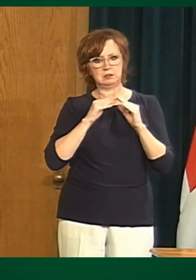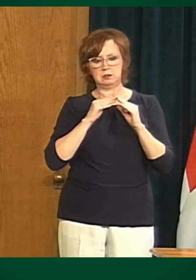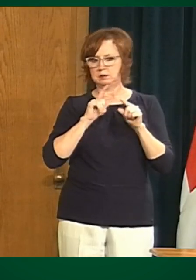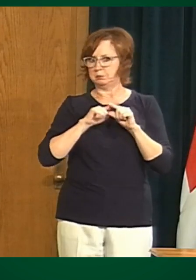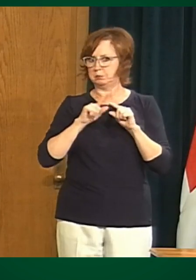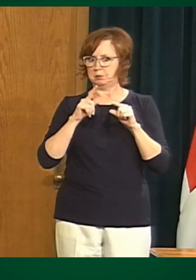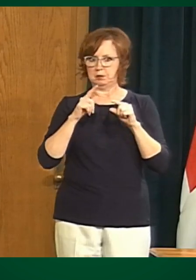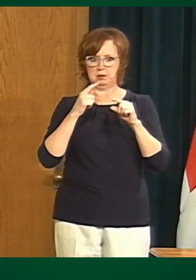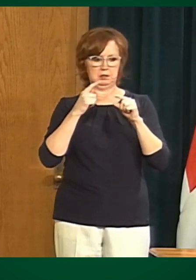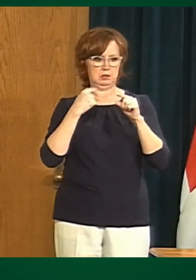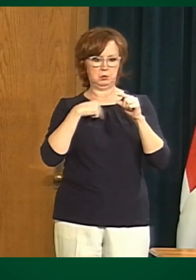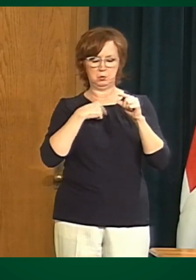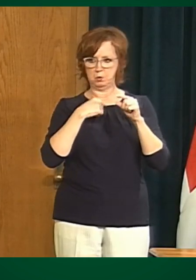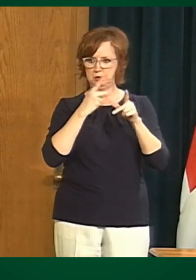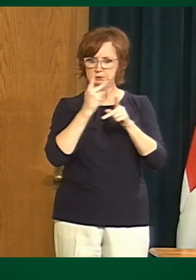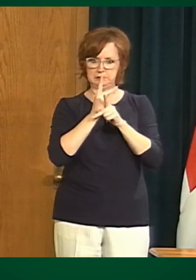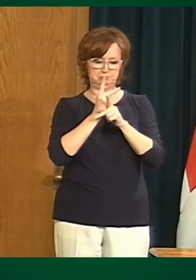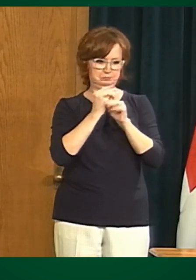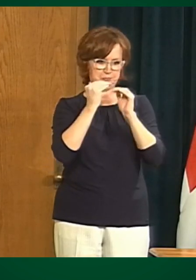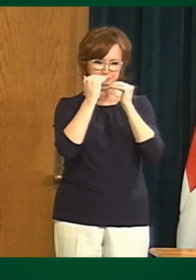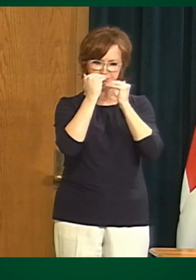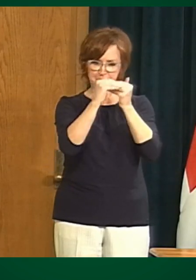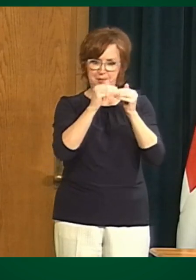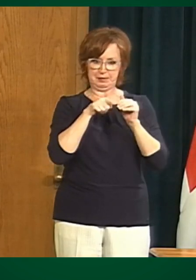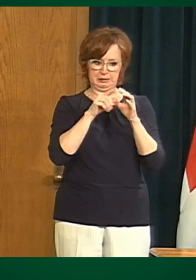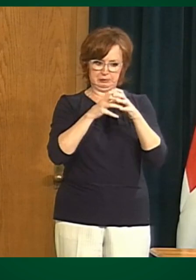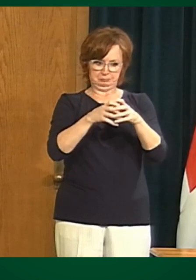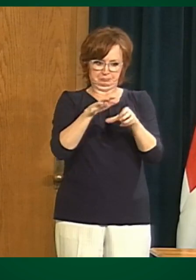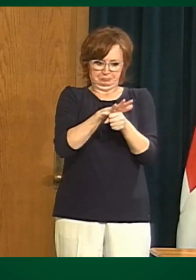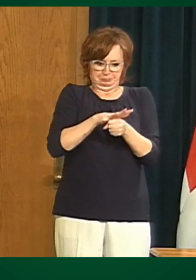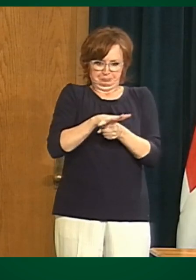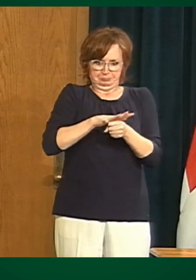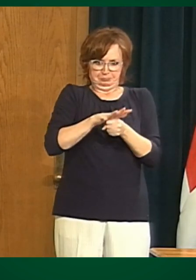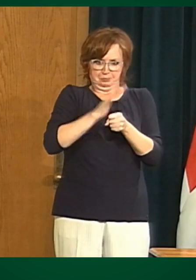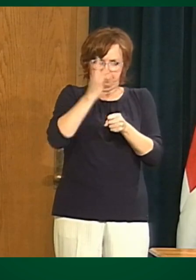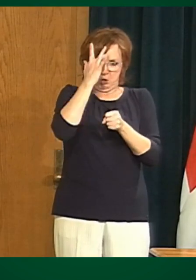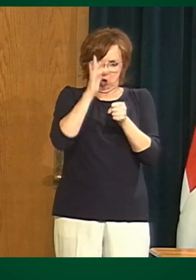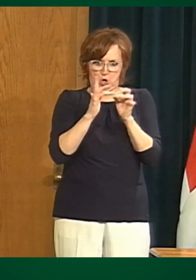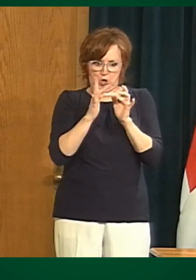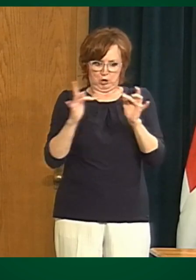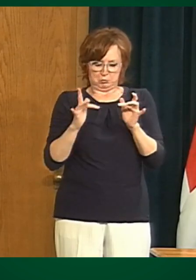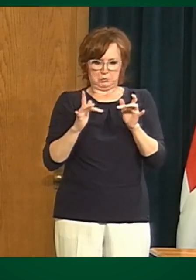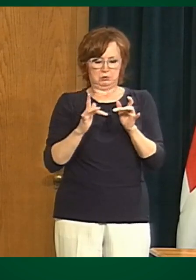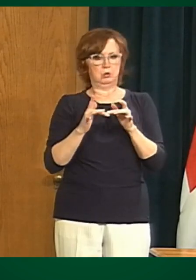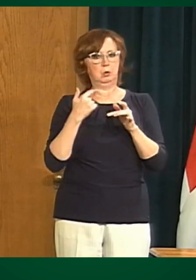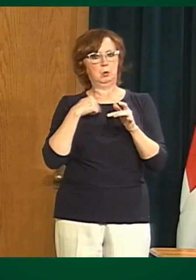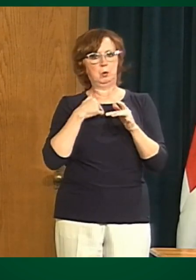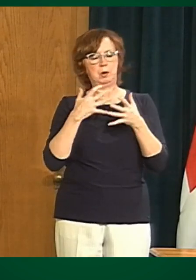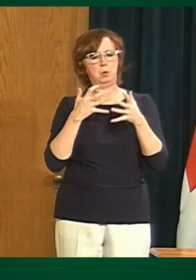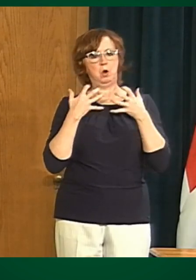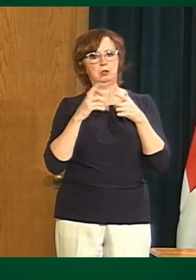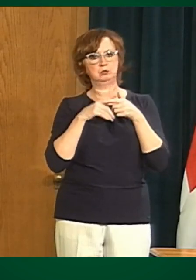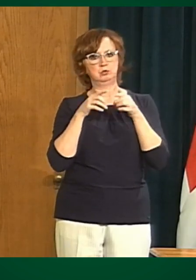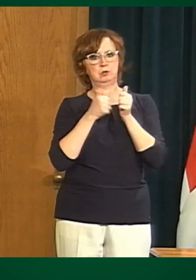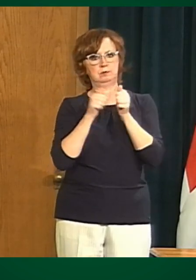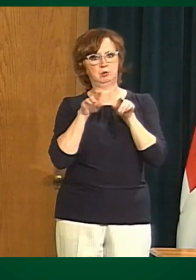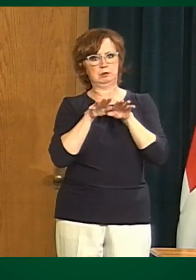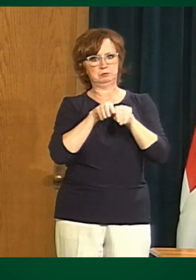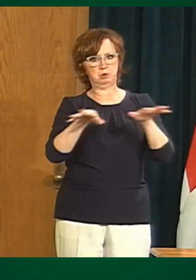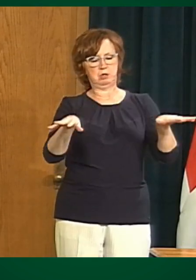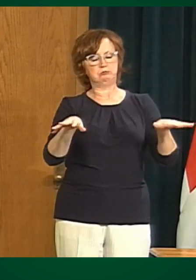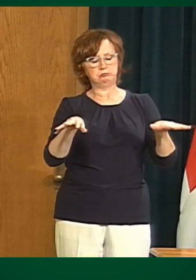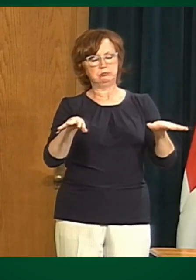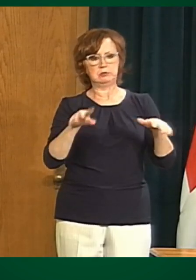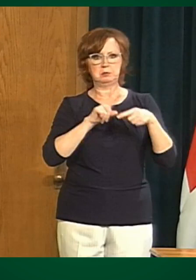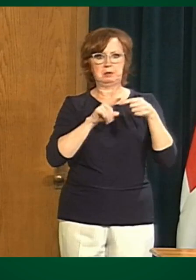very effectively. But these, at the moment, are 2 localized clusters, and the rest of the province